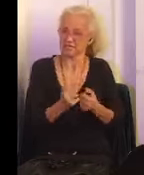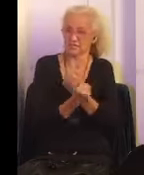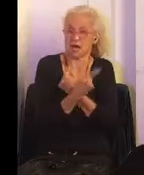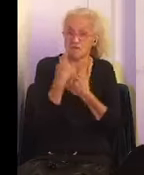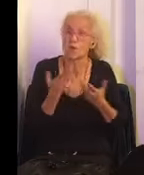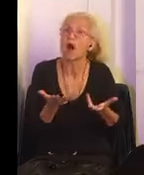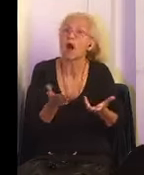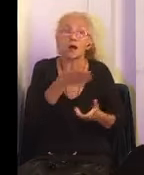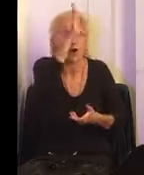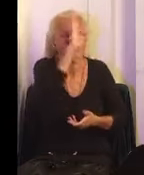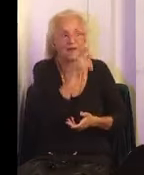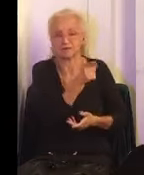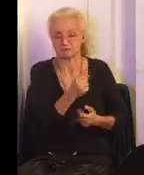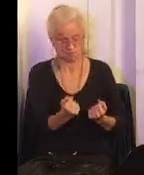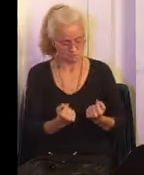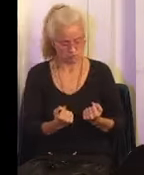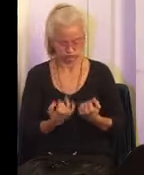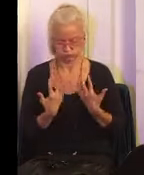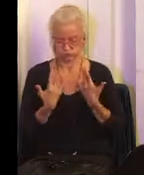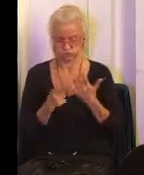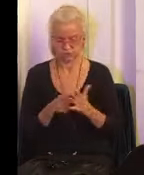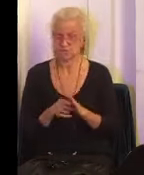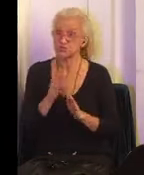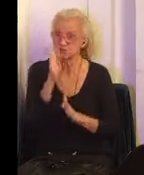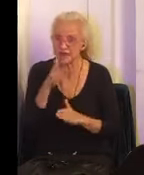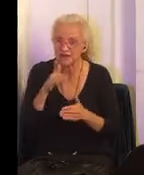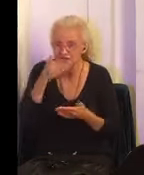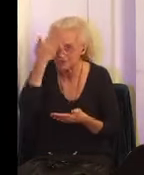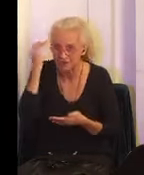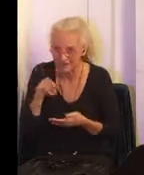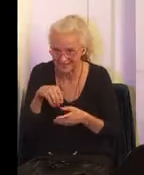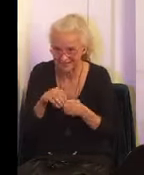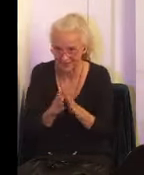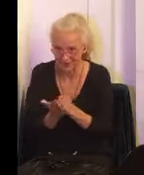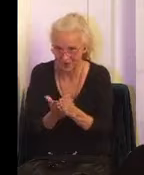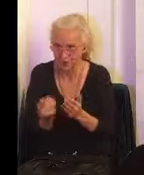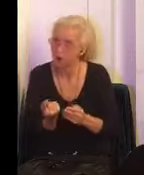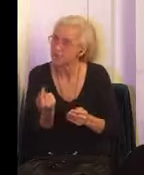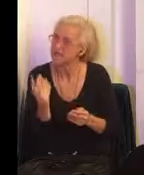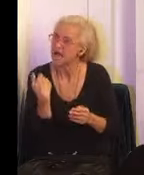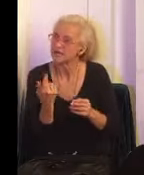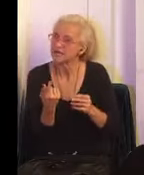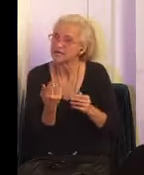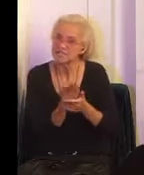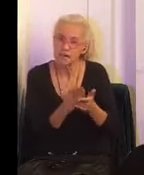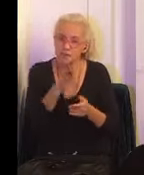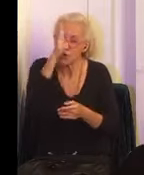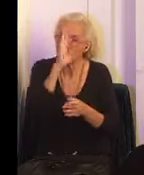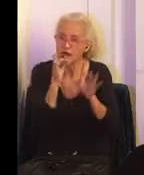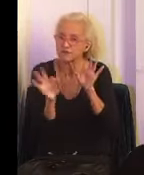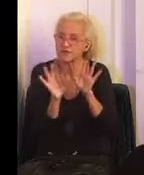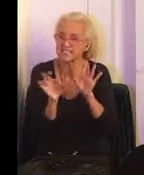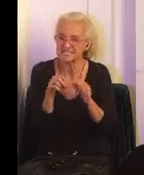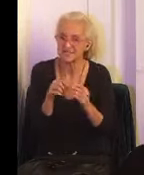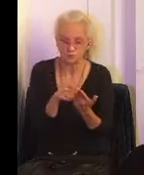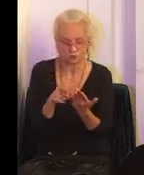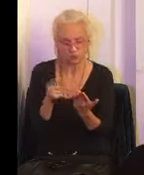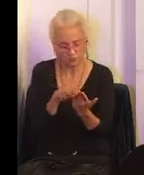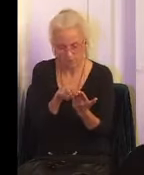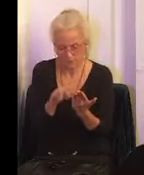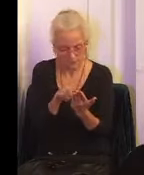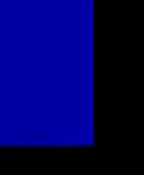God. He didn't let you forget that in the card too, because he always had some God phrases in there. He didn't